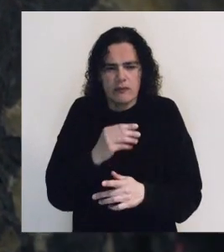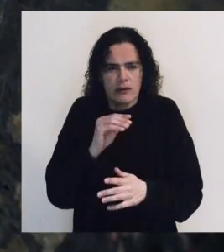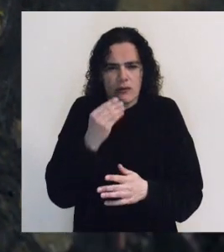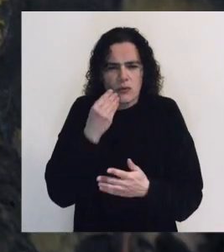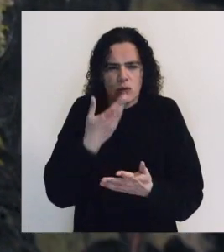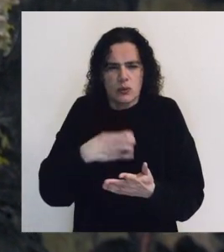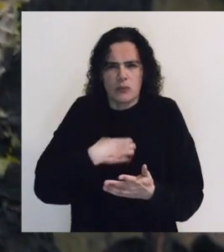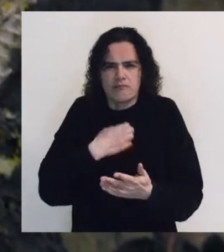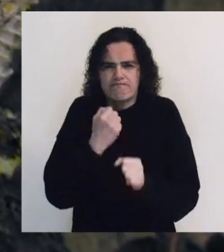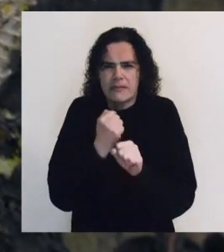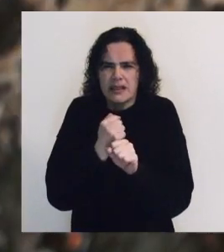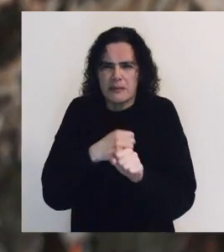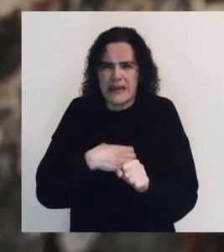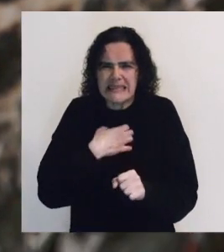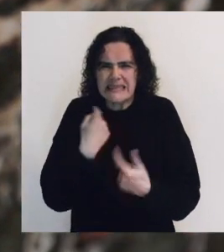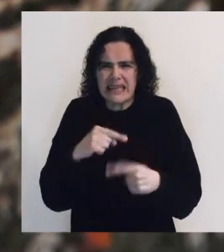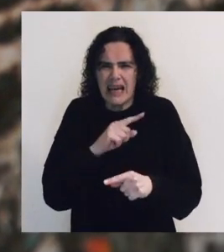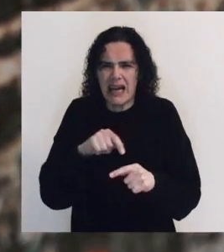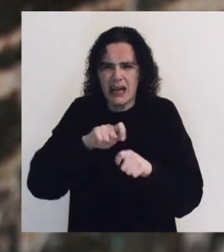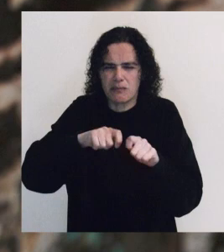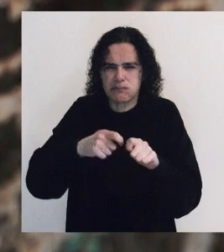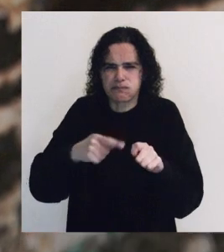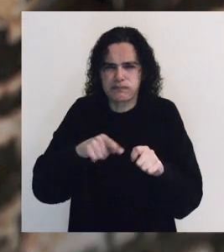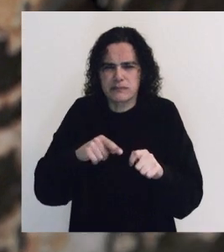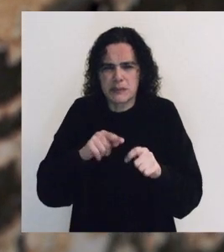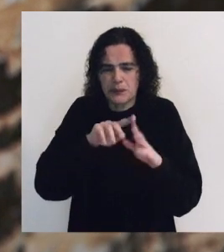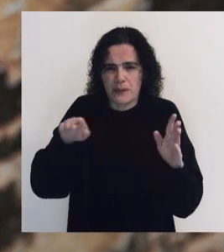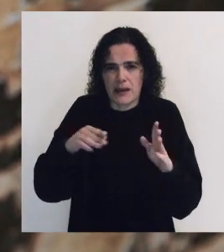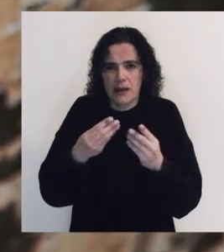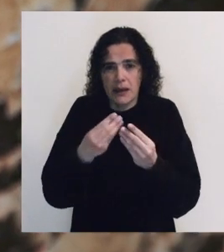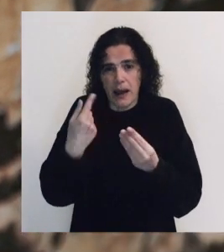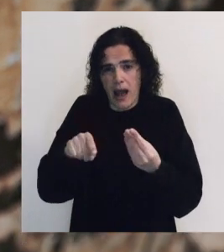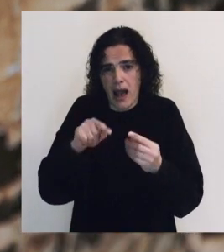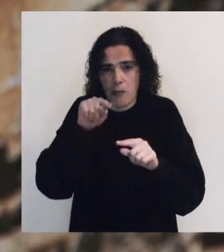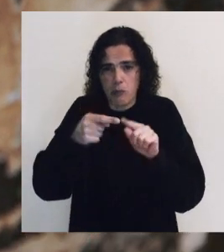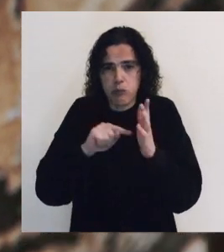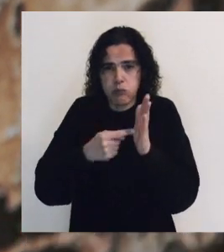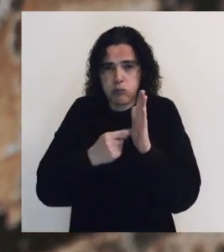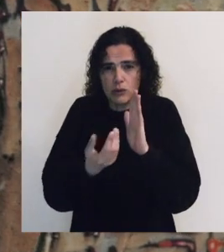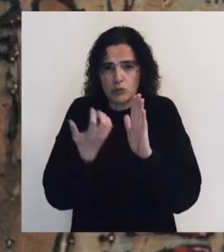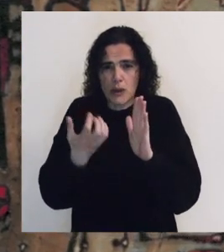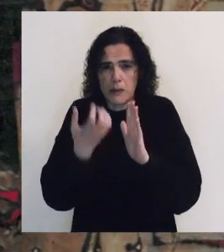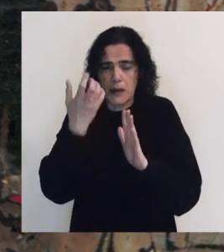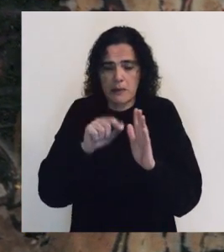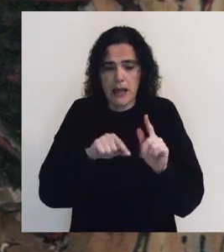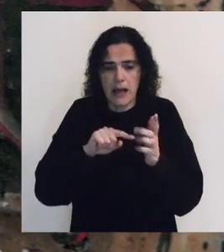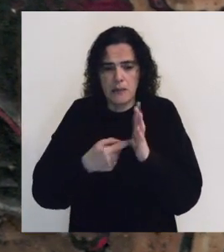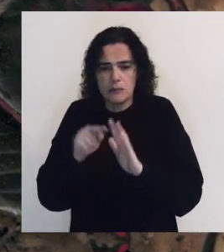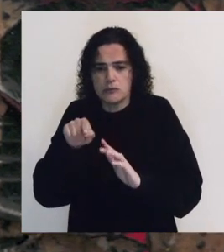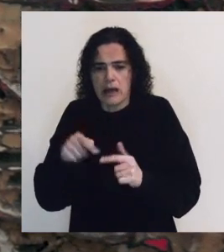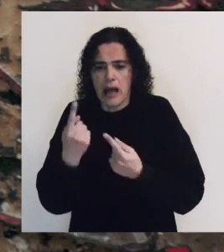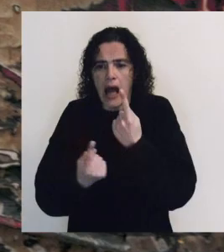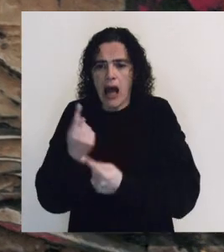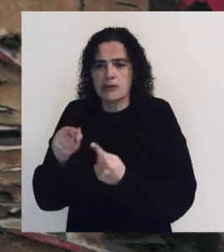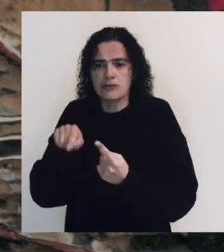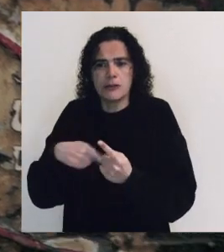so much sanding on the work that the raw canvas is appearing. And Mark applied these dots there, and at times